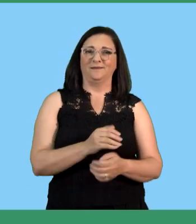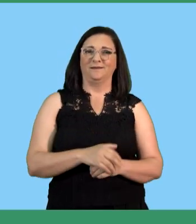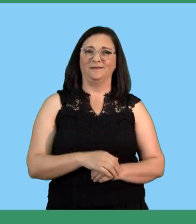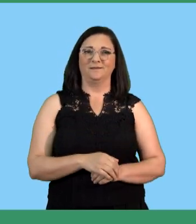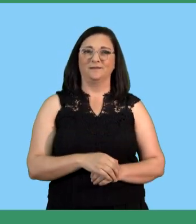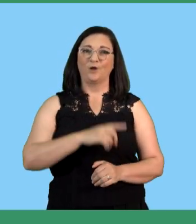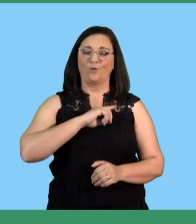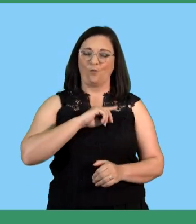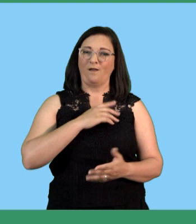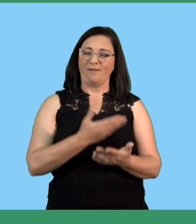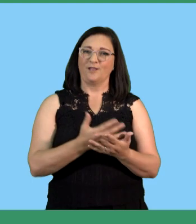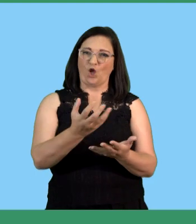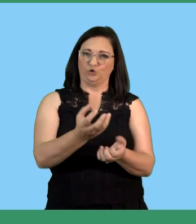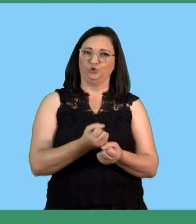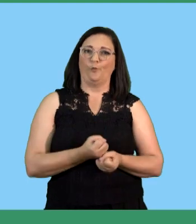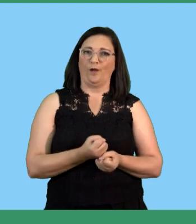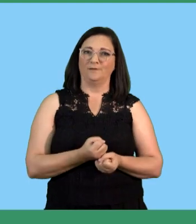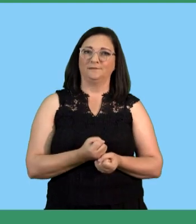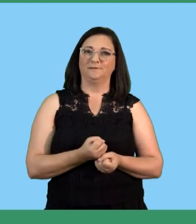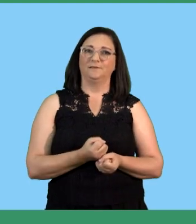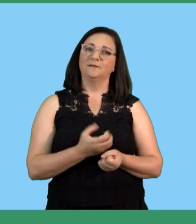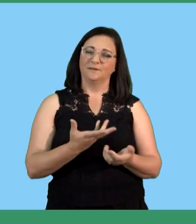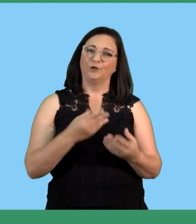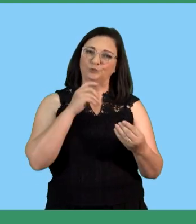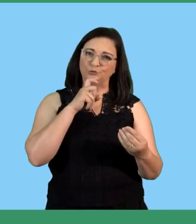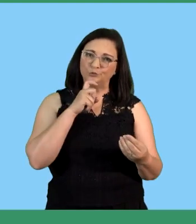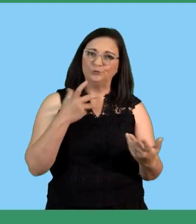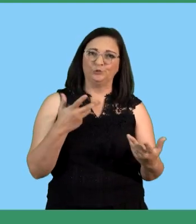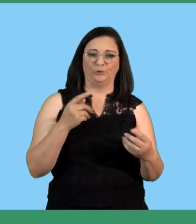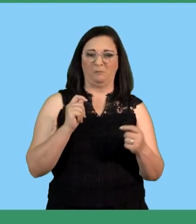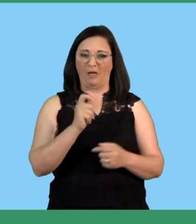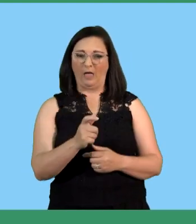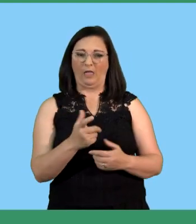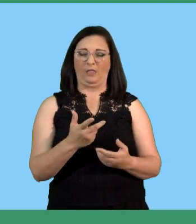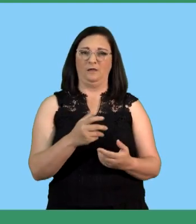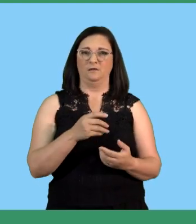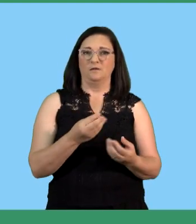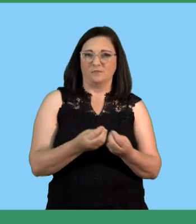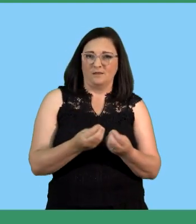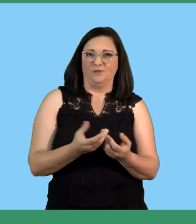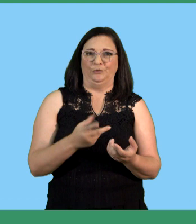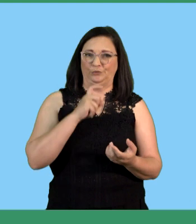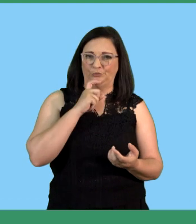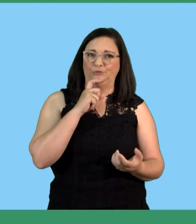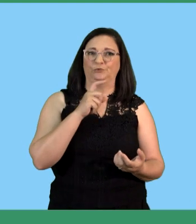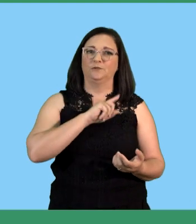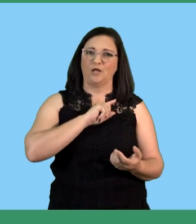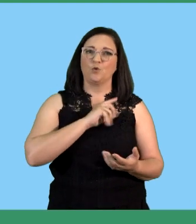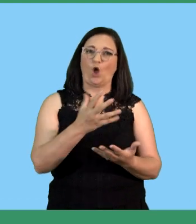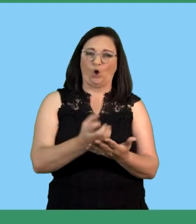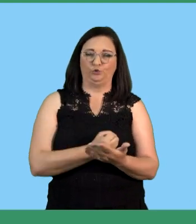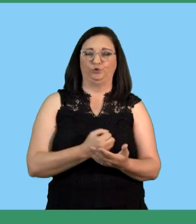if they are regarded as consumers. I did say that we are also consumers as well. So we are also protected by what? By